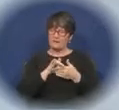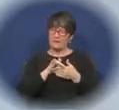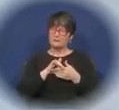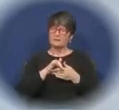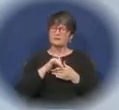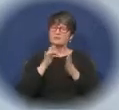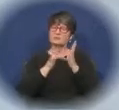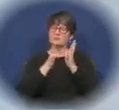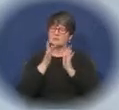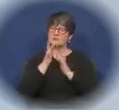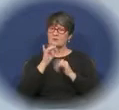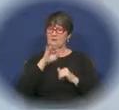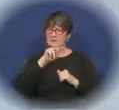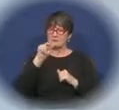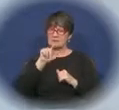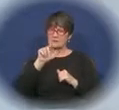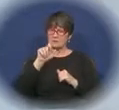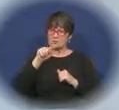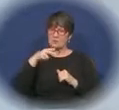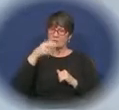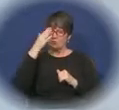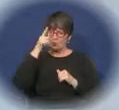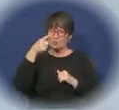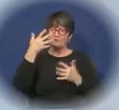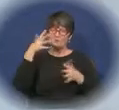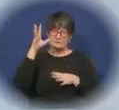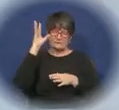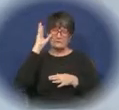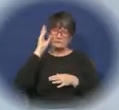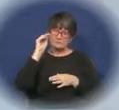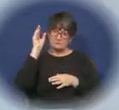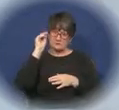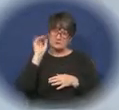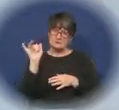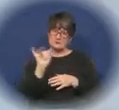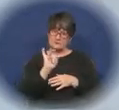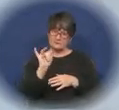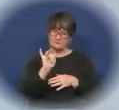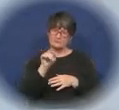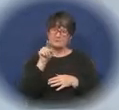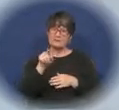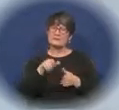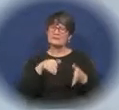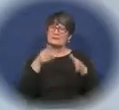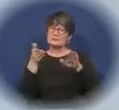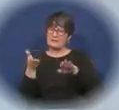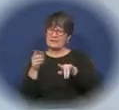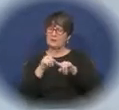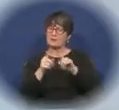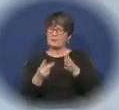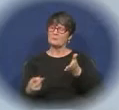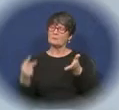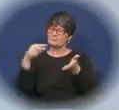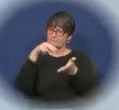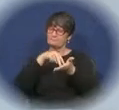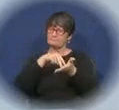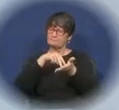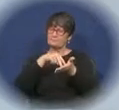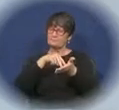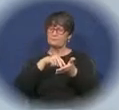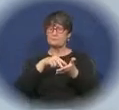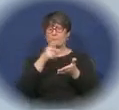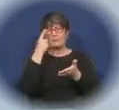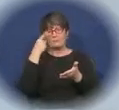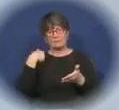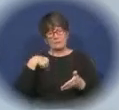of Nazareth had been through that very same challenge. He died, but he rose again. So